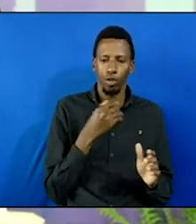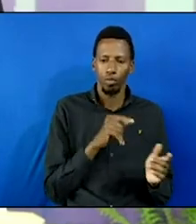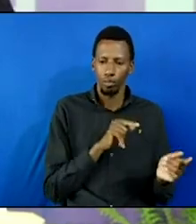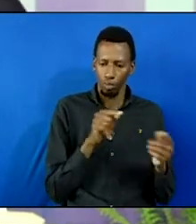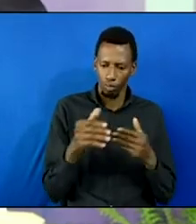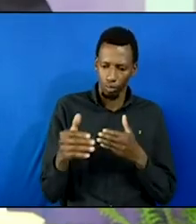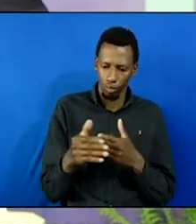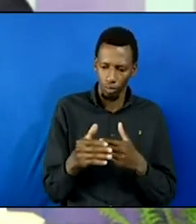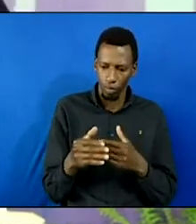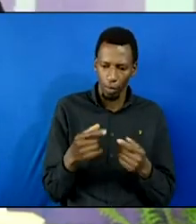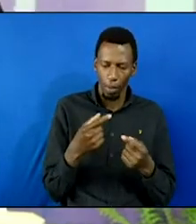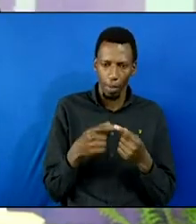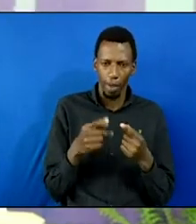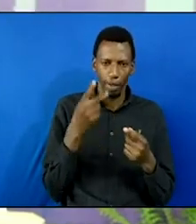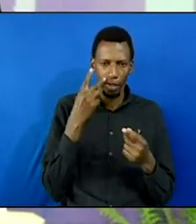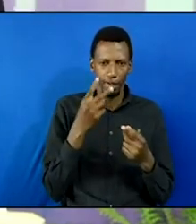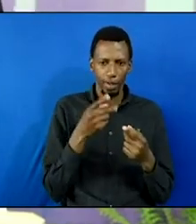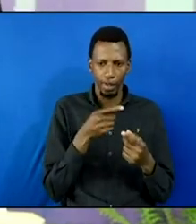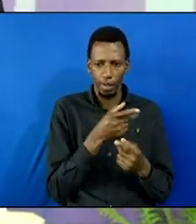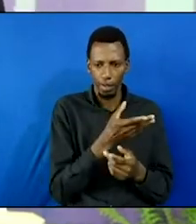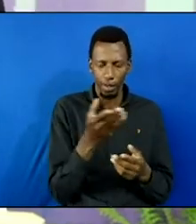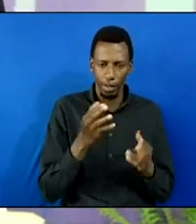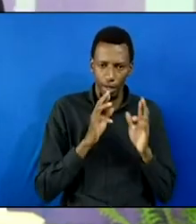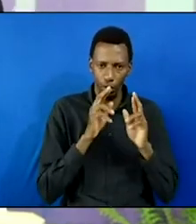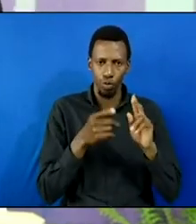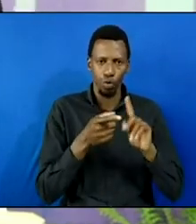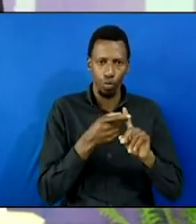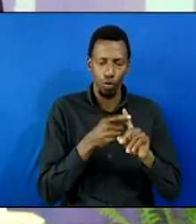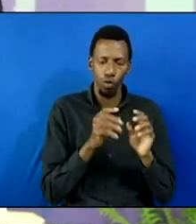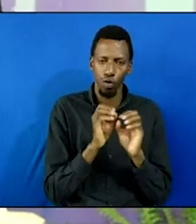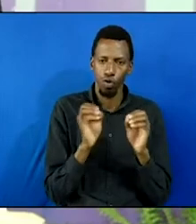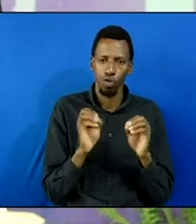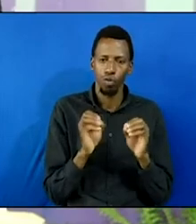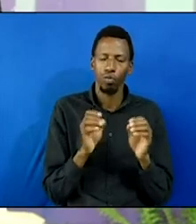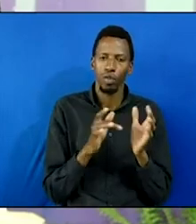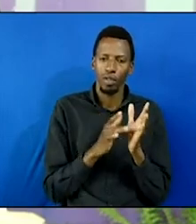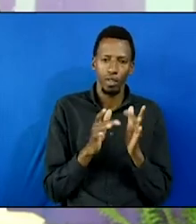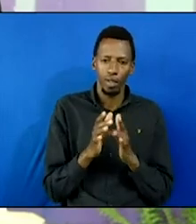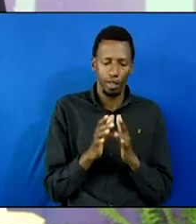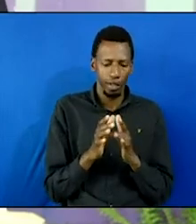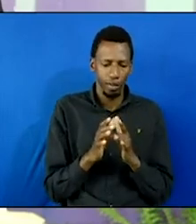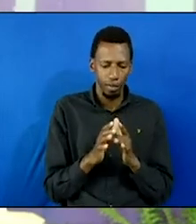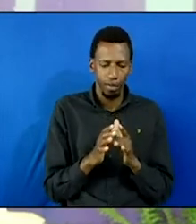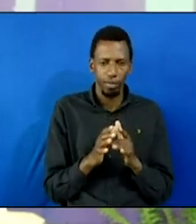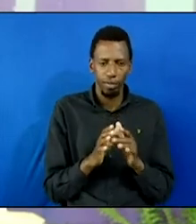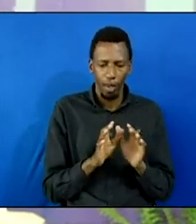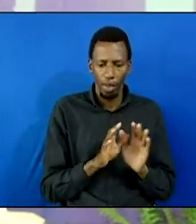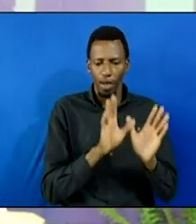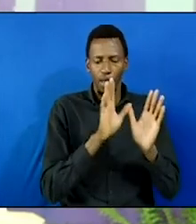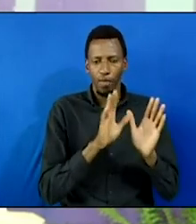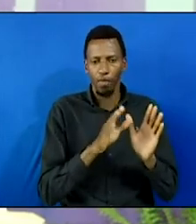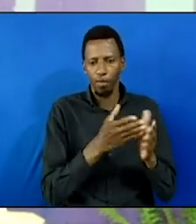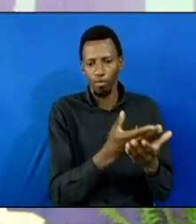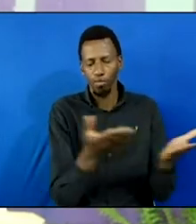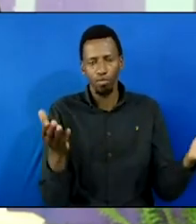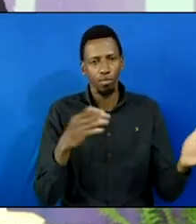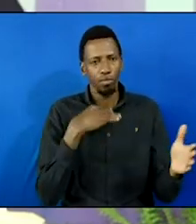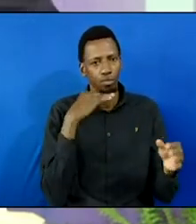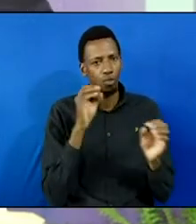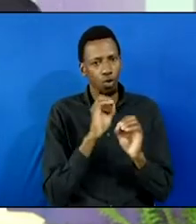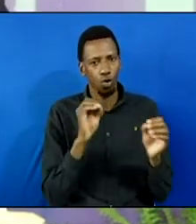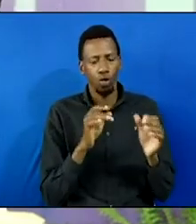himself but didn't seem to be responding positively, he did not let them to perish. He continued to give